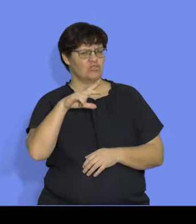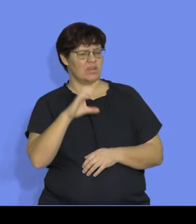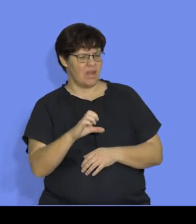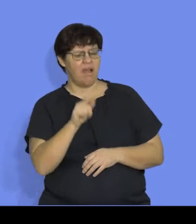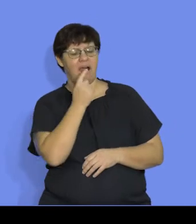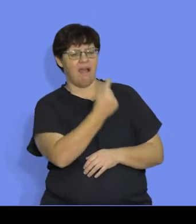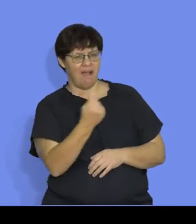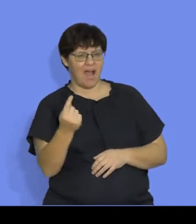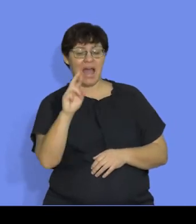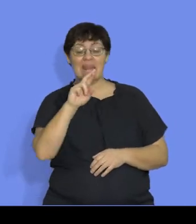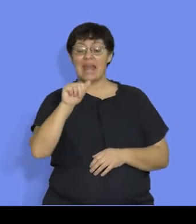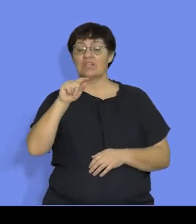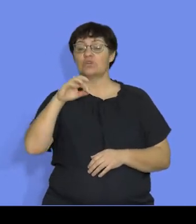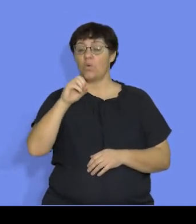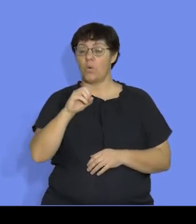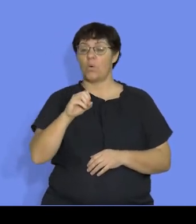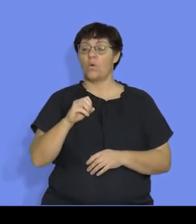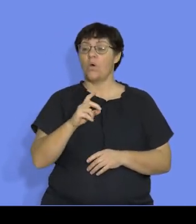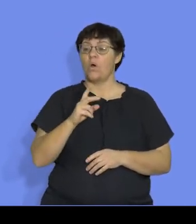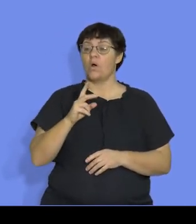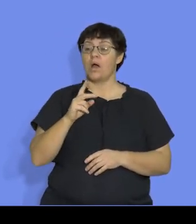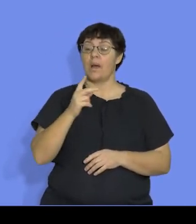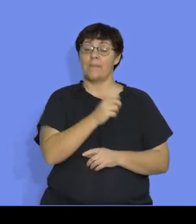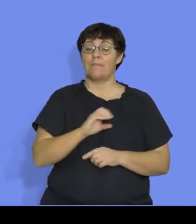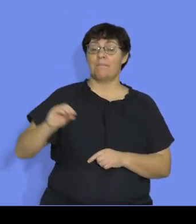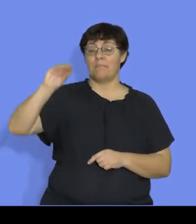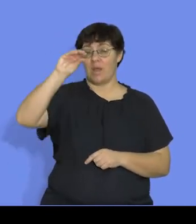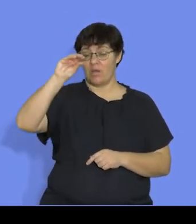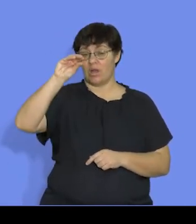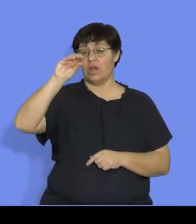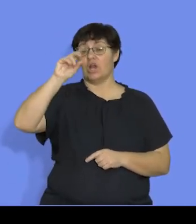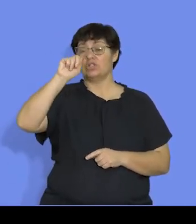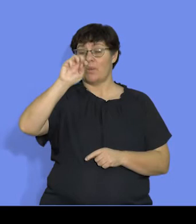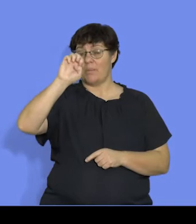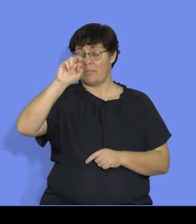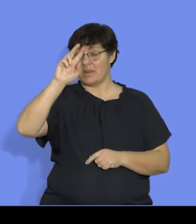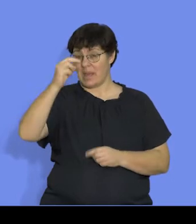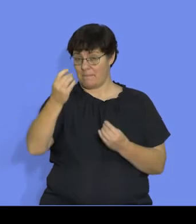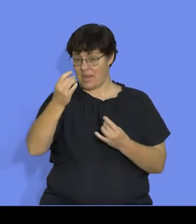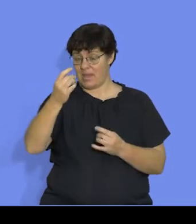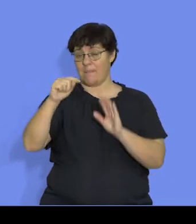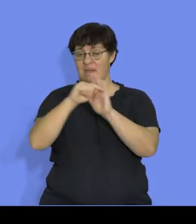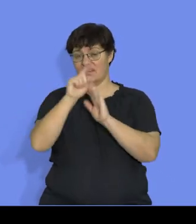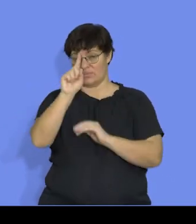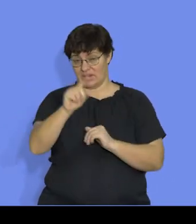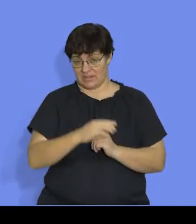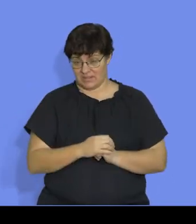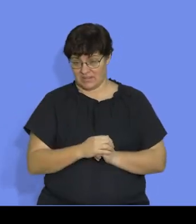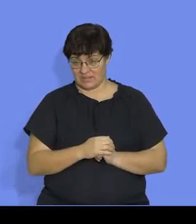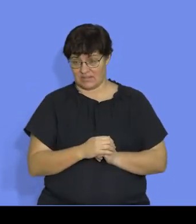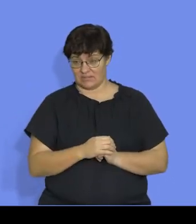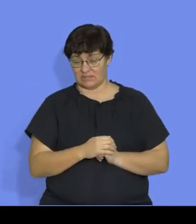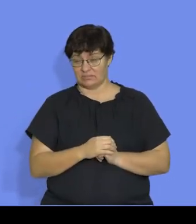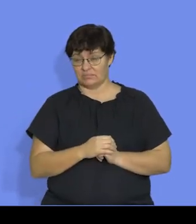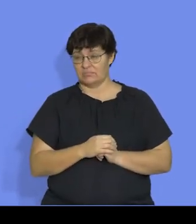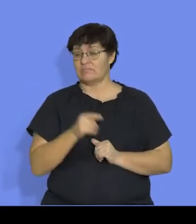sequence, the ratio is to the power of the term number minus 1. So if I wanted